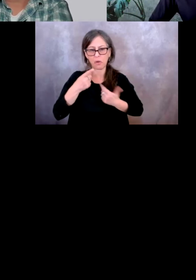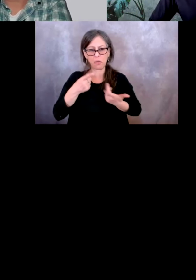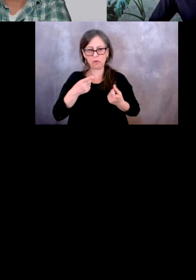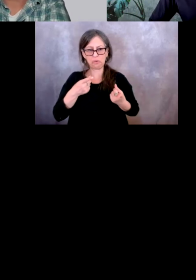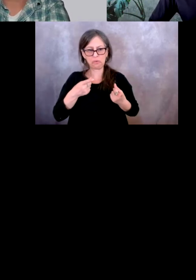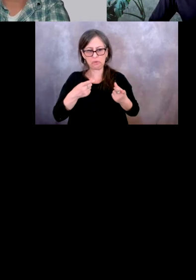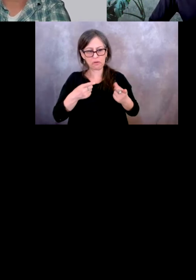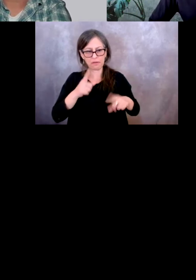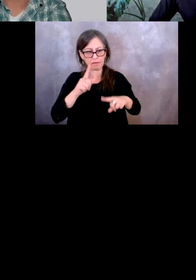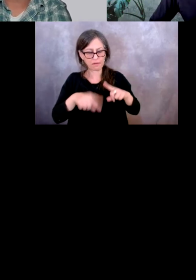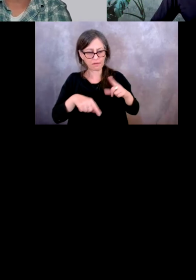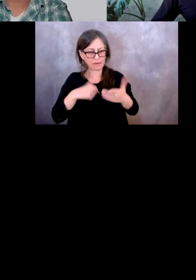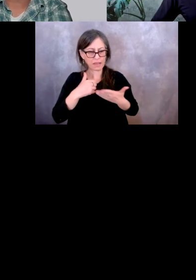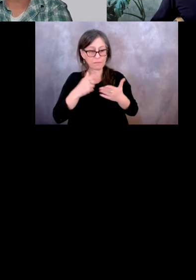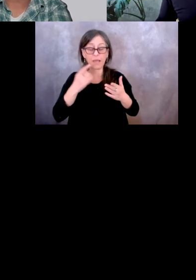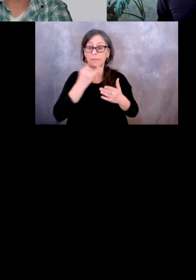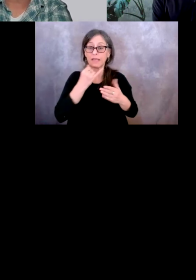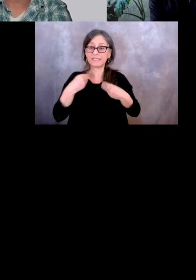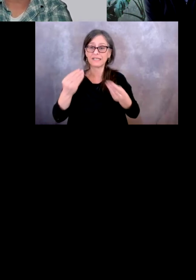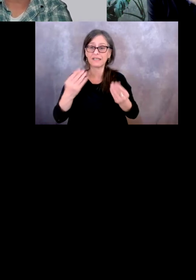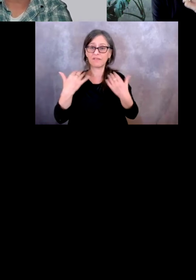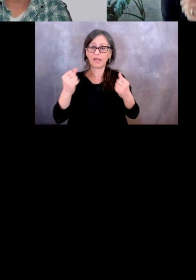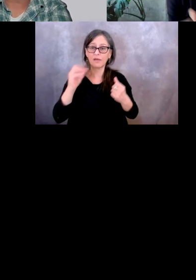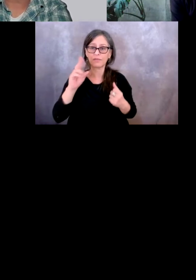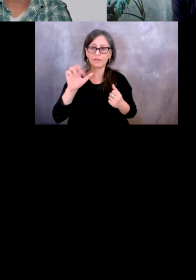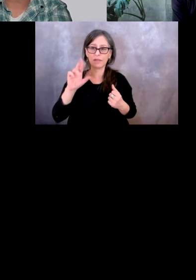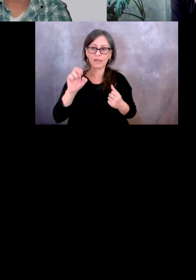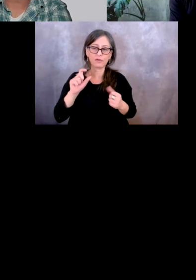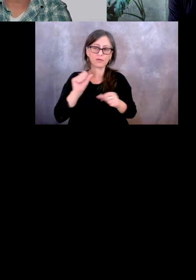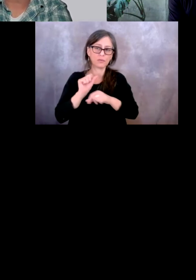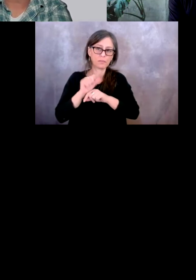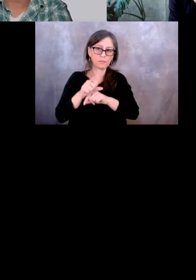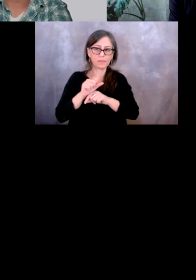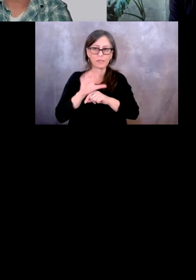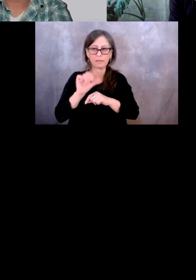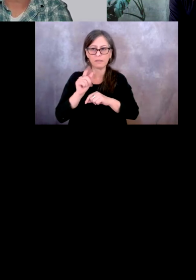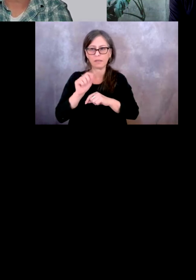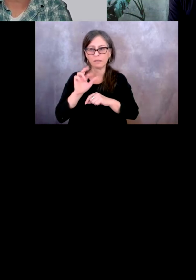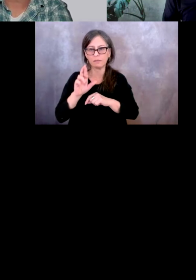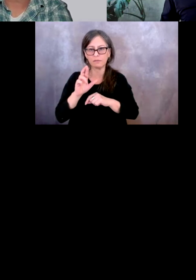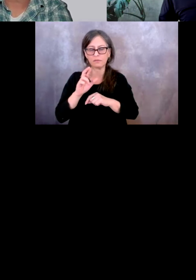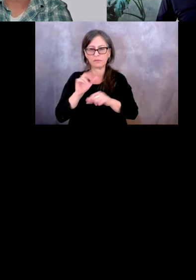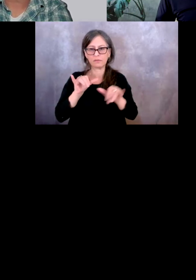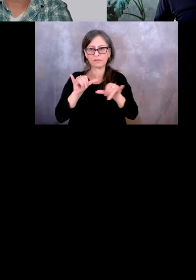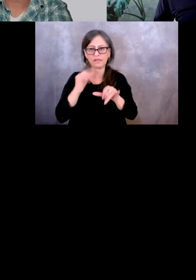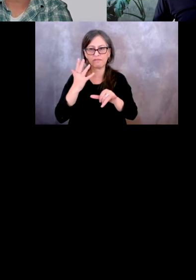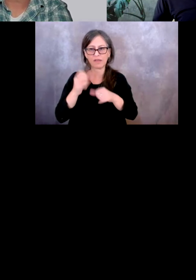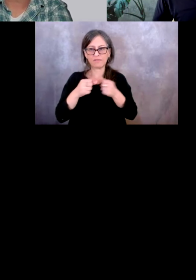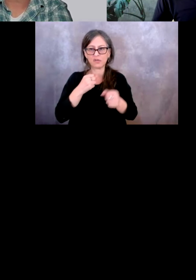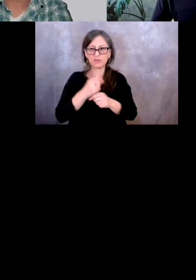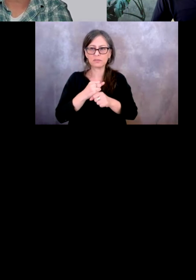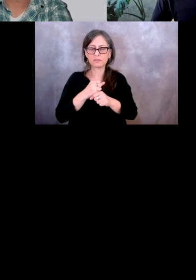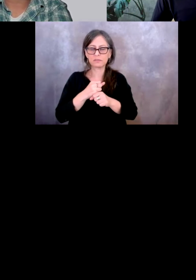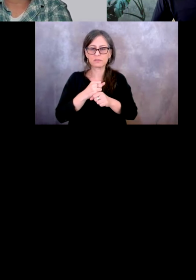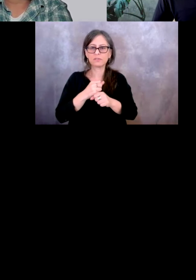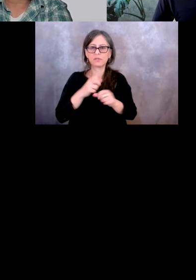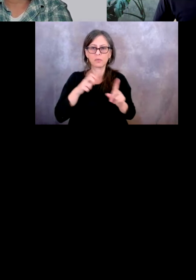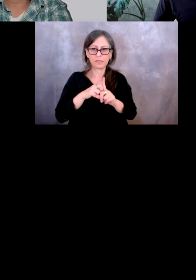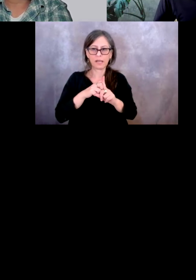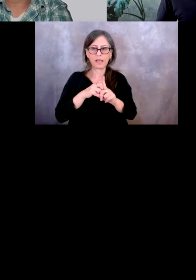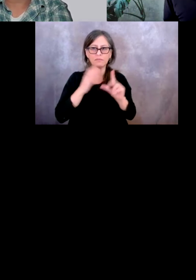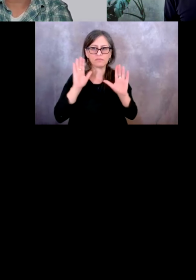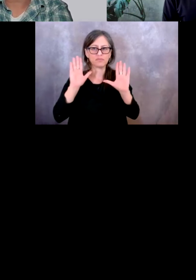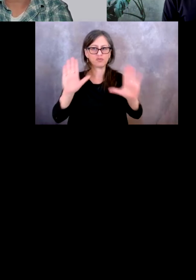she got a great health care plan through Pepsi and was able to actually beat cancer and grow and be there for about 5 years. So we were able to catch some really